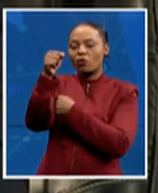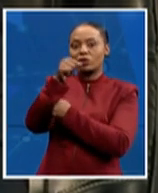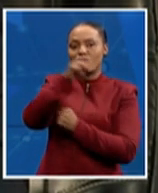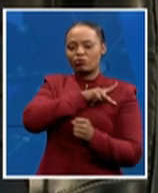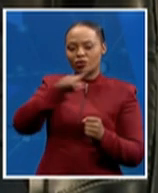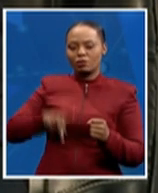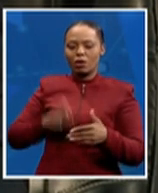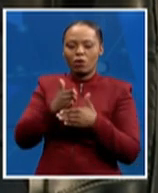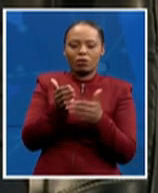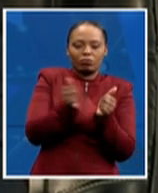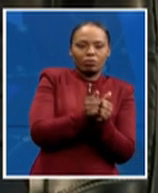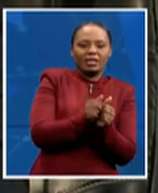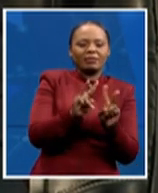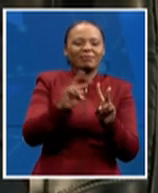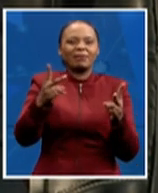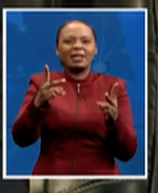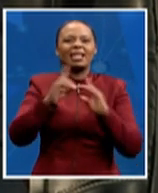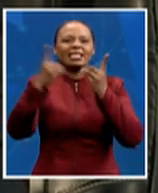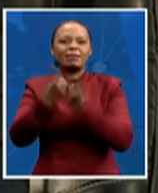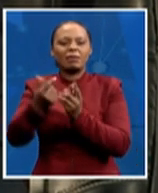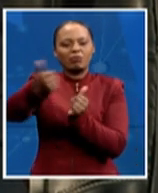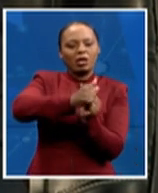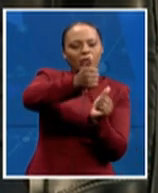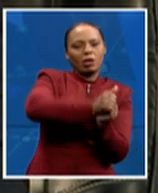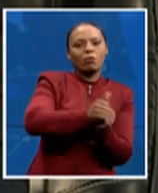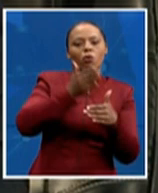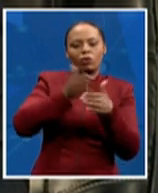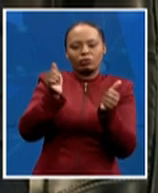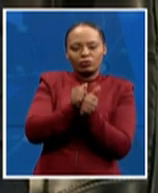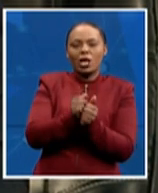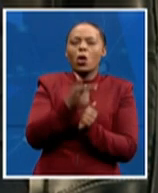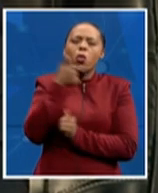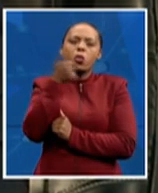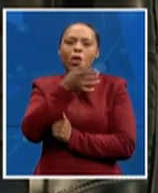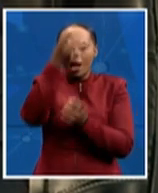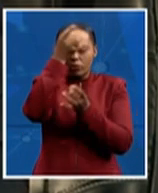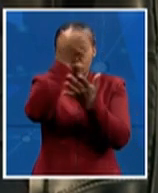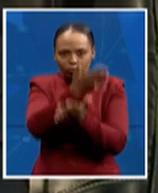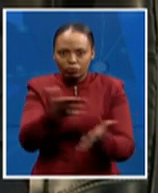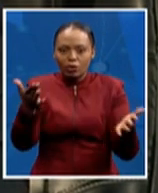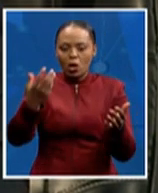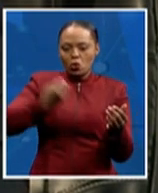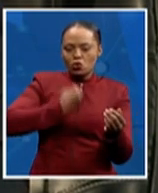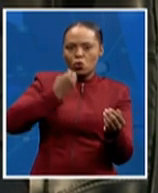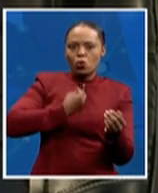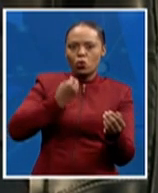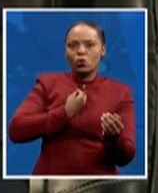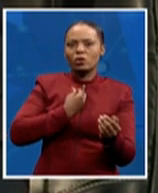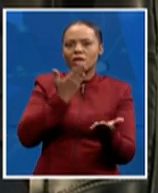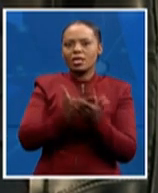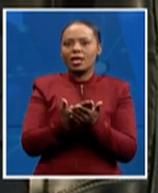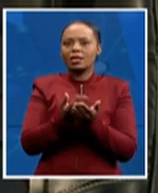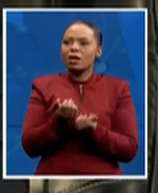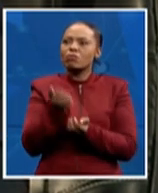soon announce the details regarding where young people can send proposals to for their businesses to